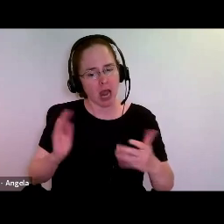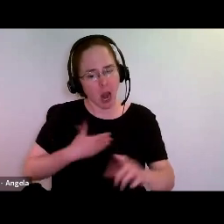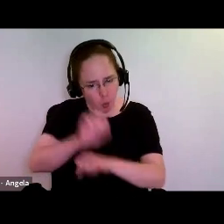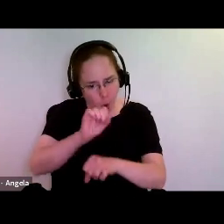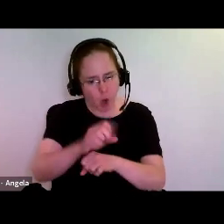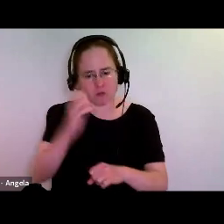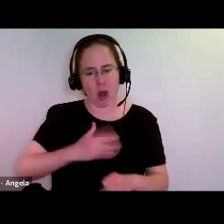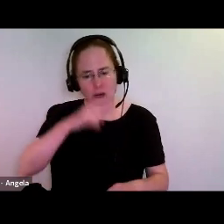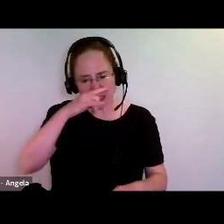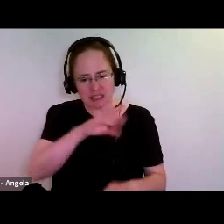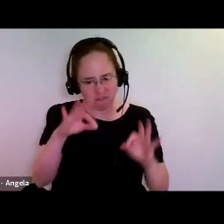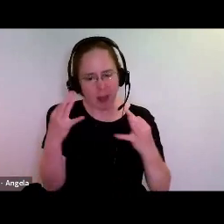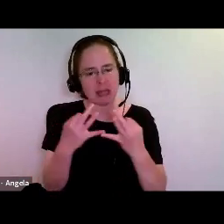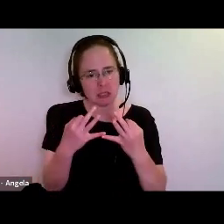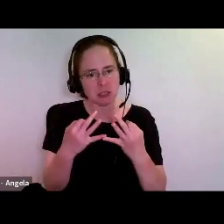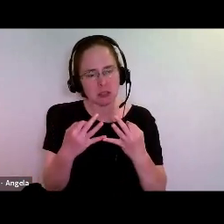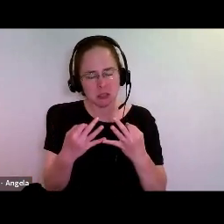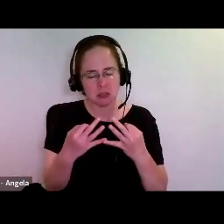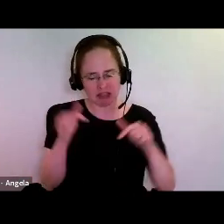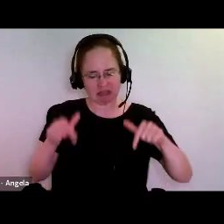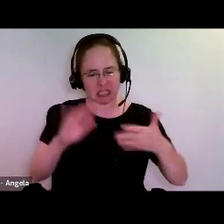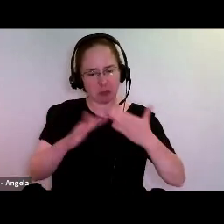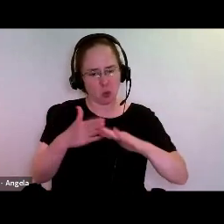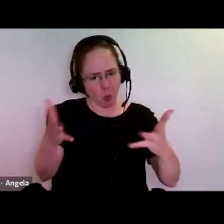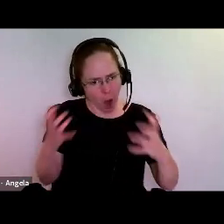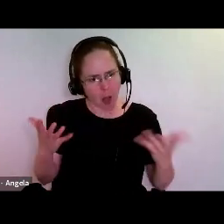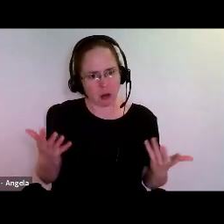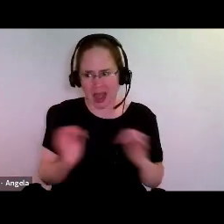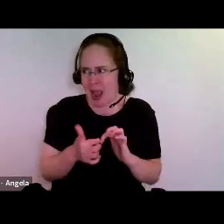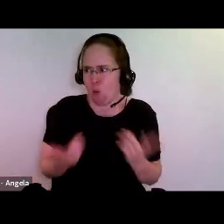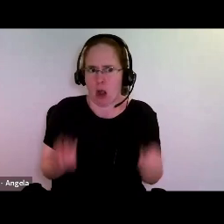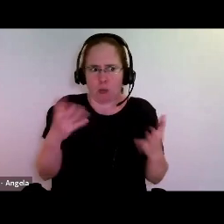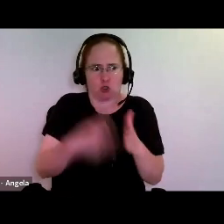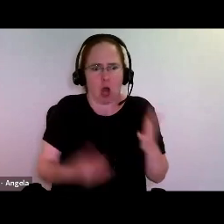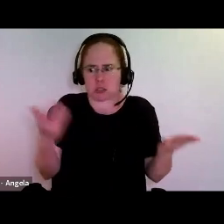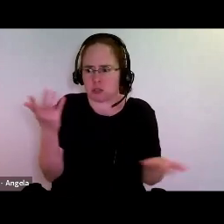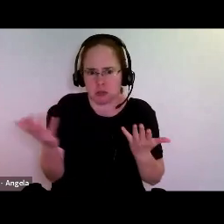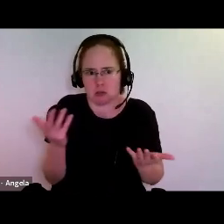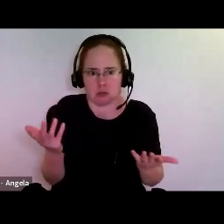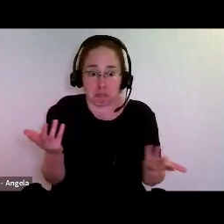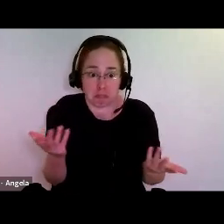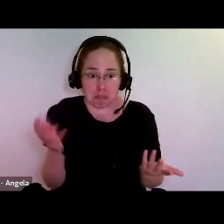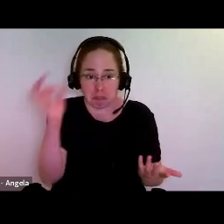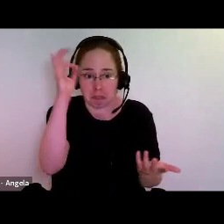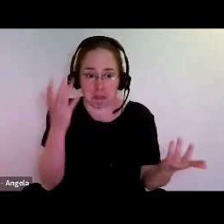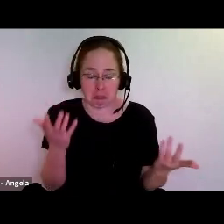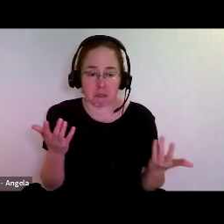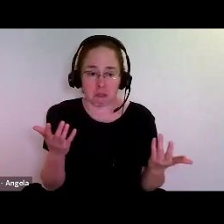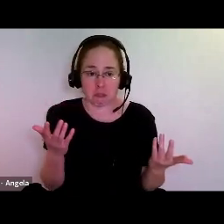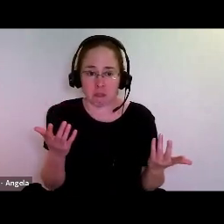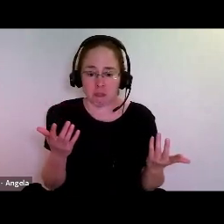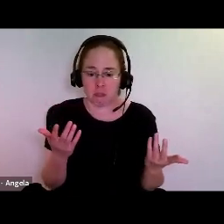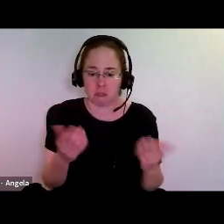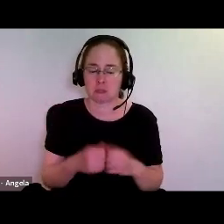for our kids and our families in our community? Well, how do you do that? How much is it going to cost? What are going to